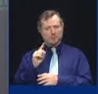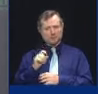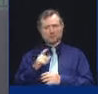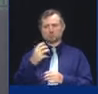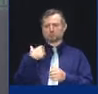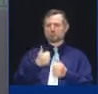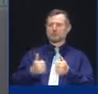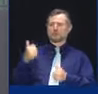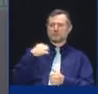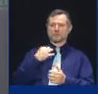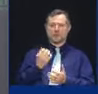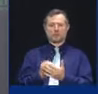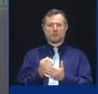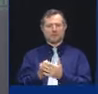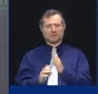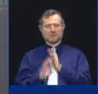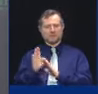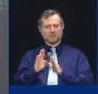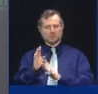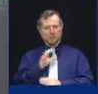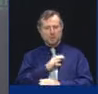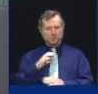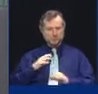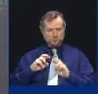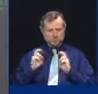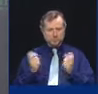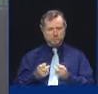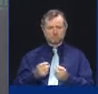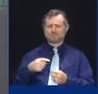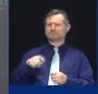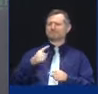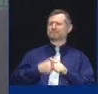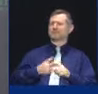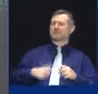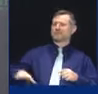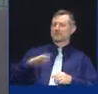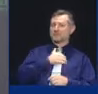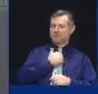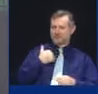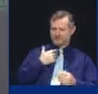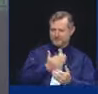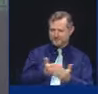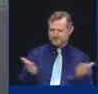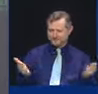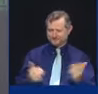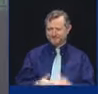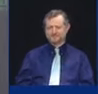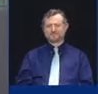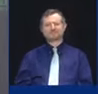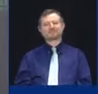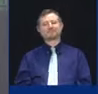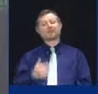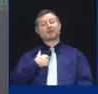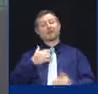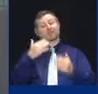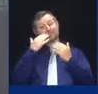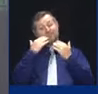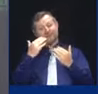And all of the members of the council that are here today. I'd also like to thank Orange County Executive Steve Newhouse.